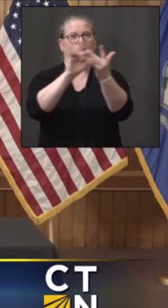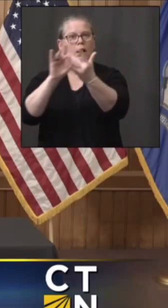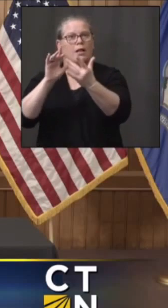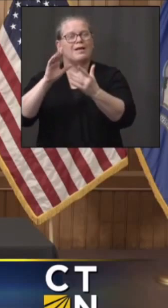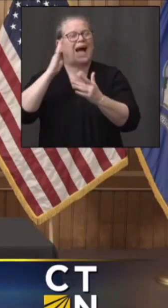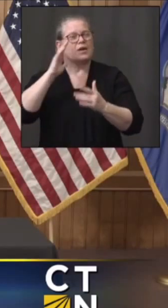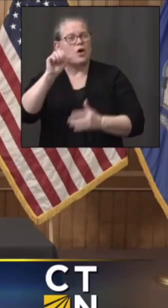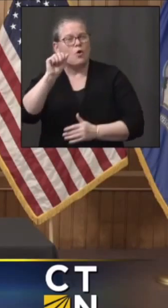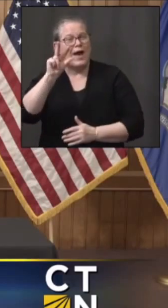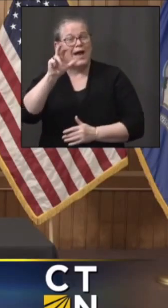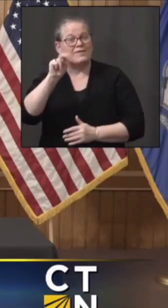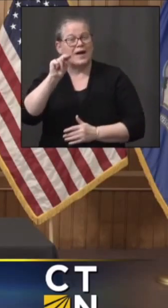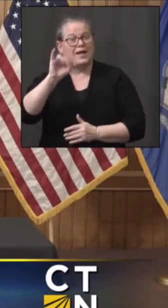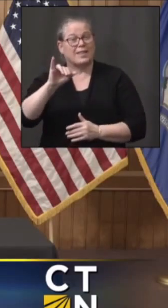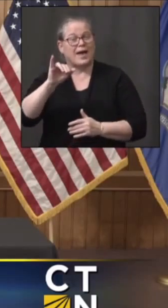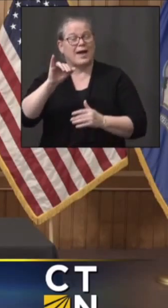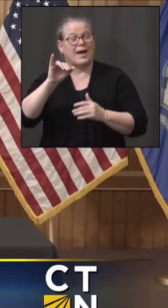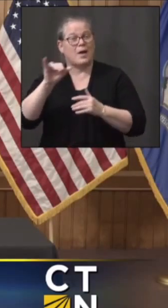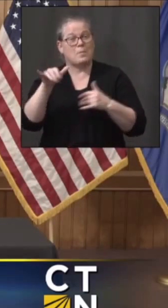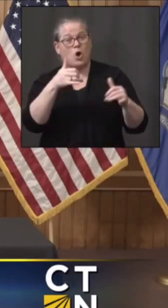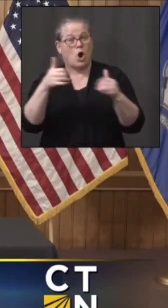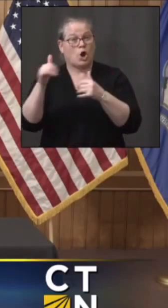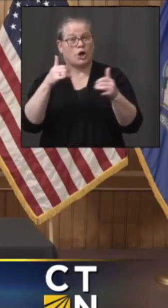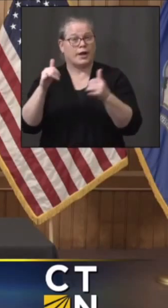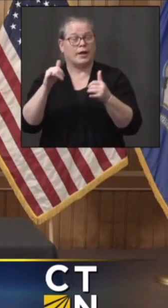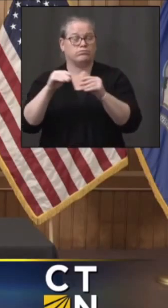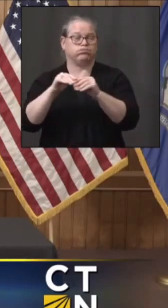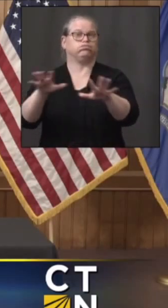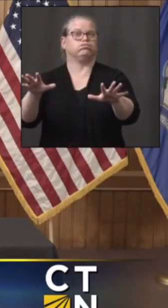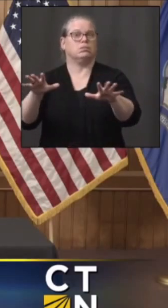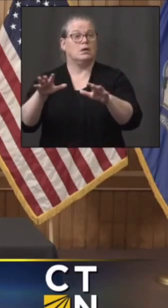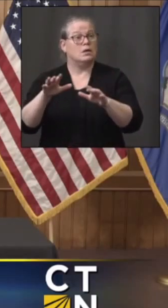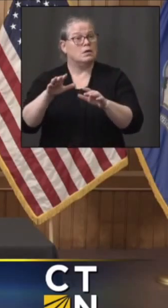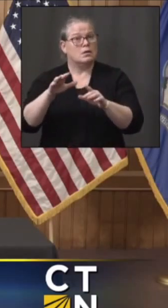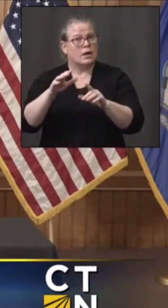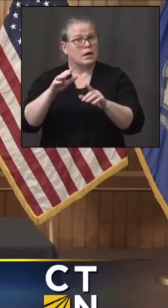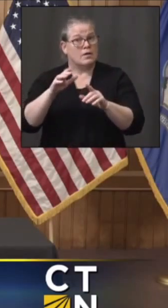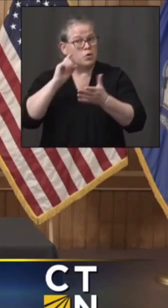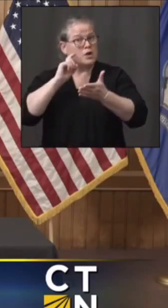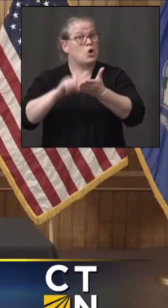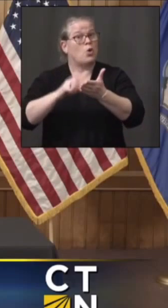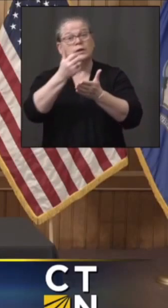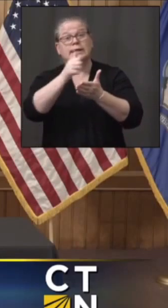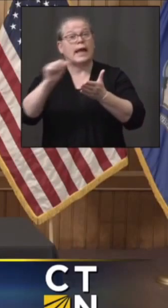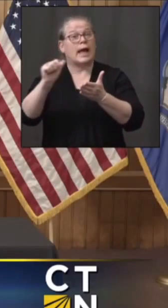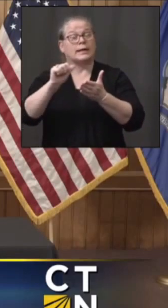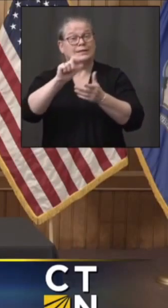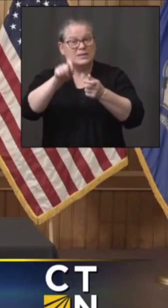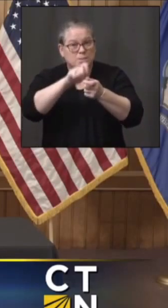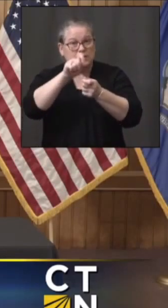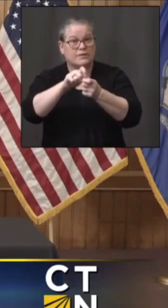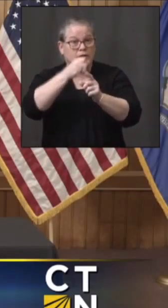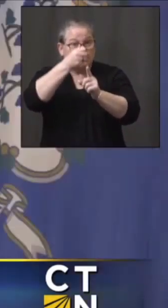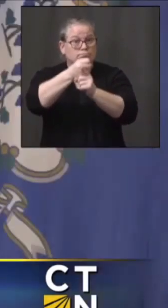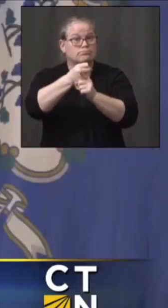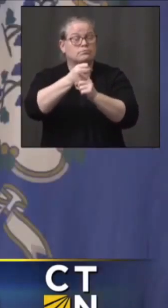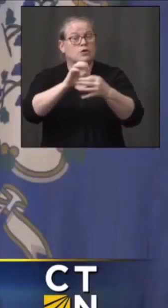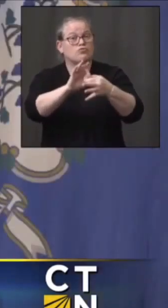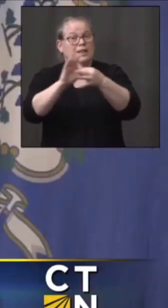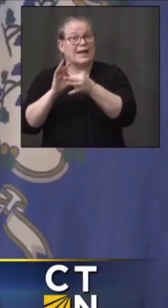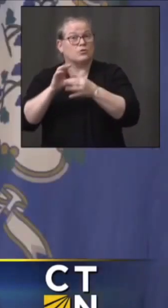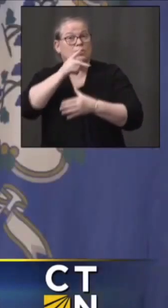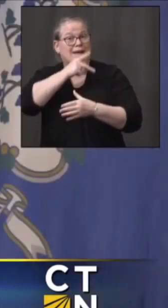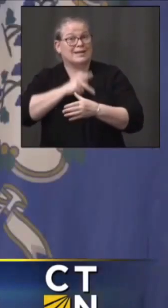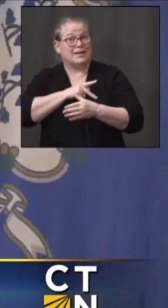increases in infections or mini outbreaks or flare-ups to Thanksgiving gatherings? Well, I think you can see the